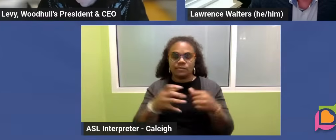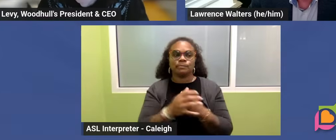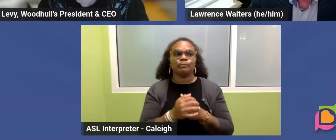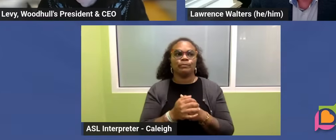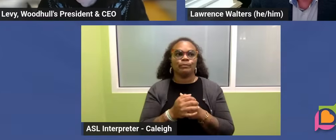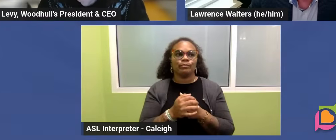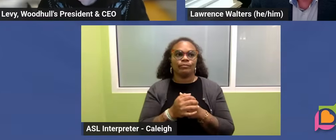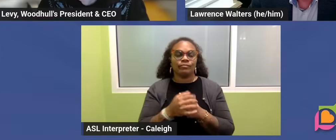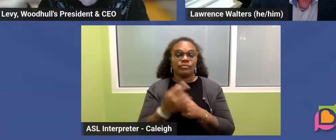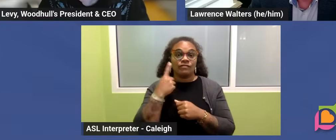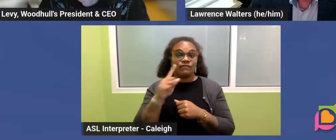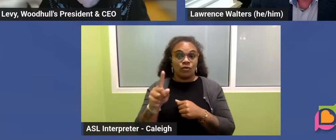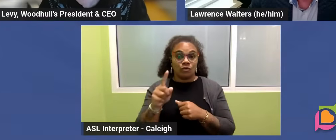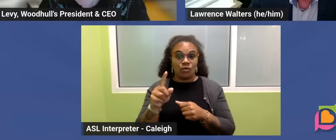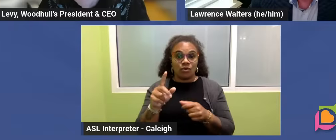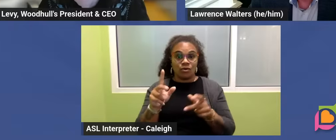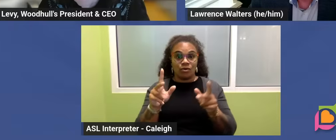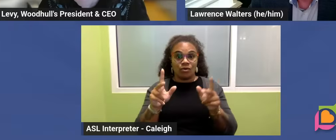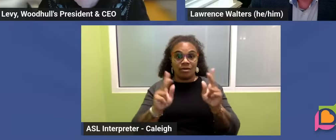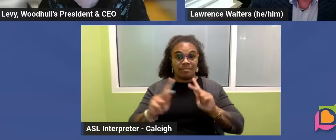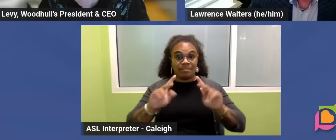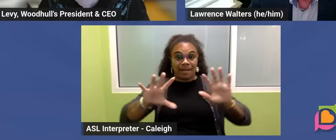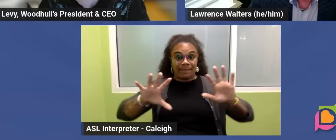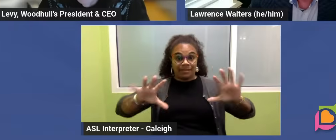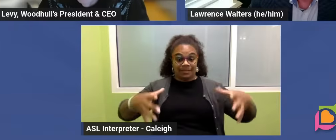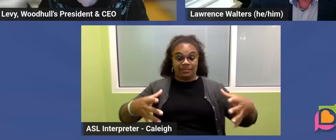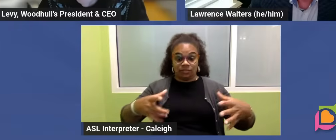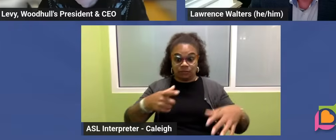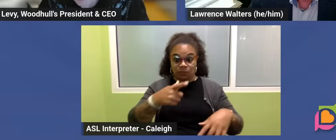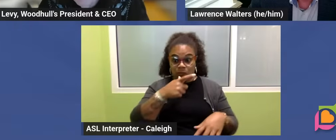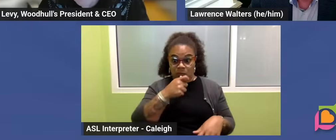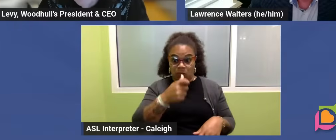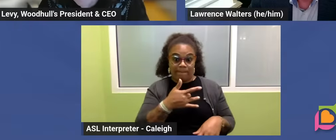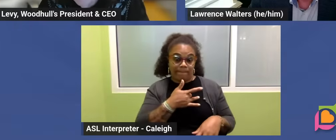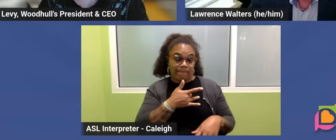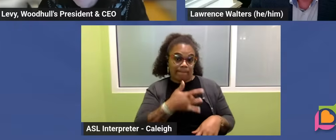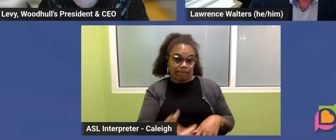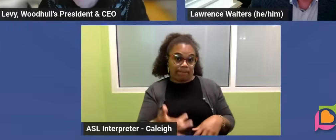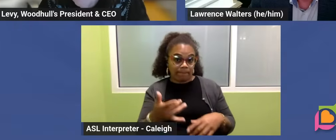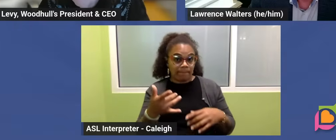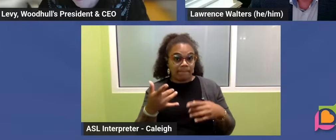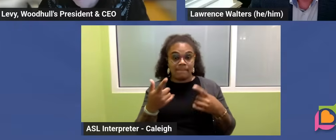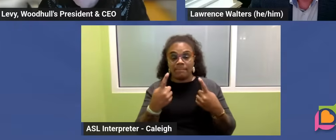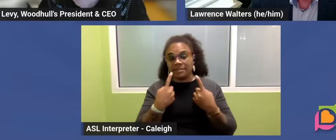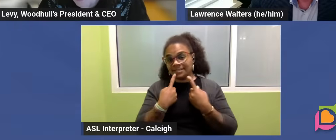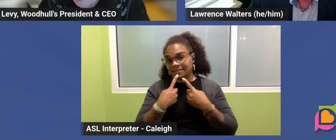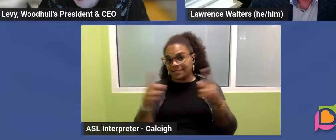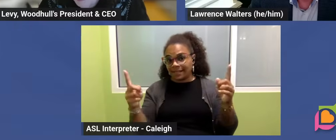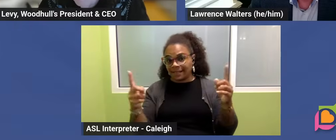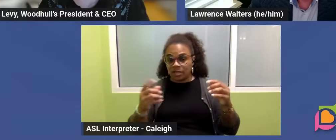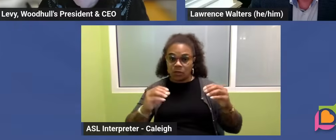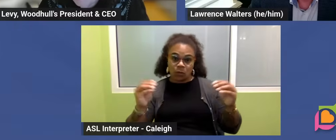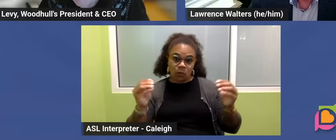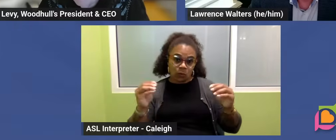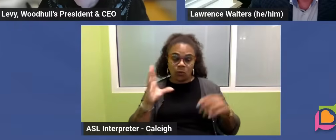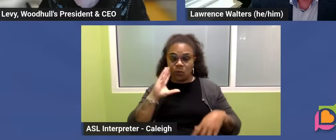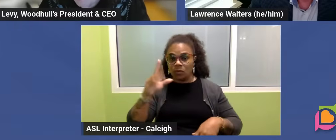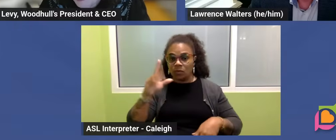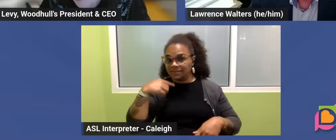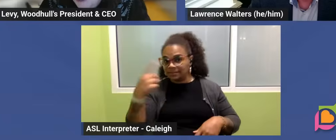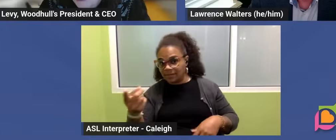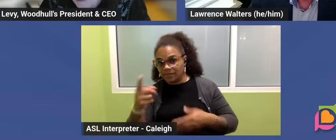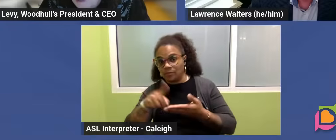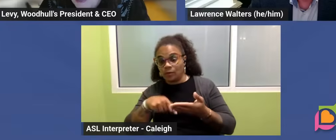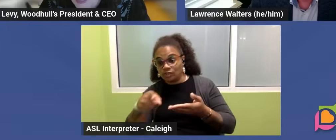a population that generally declares that no one is going to tell them what they can and can't do with